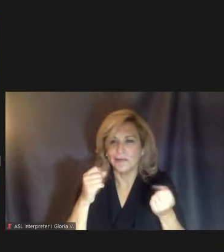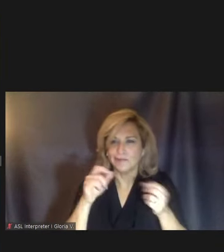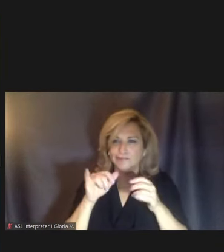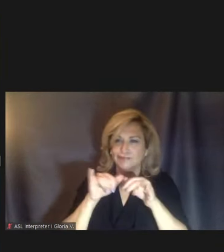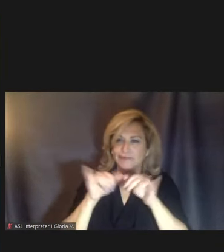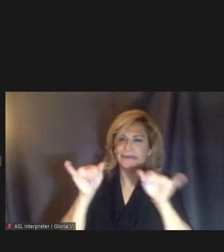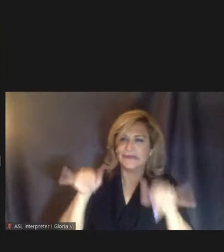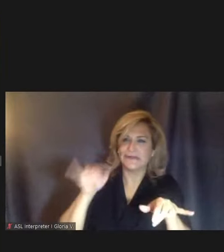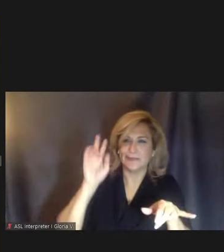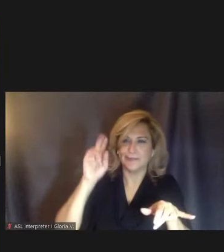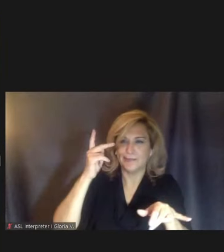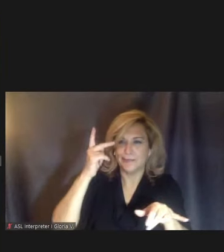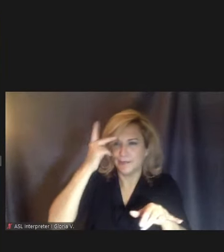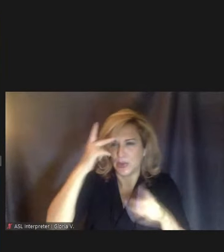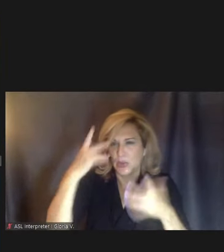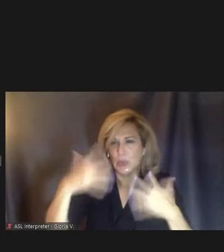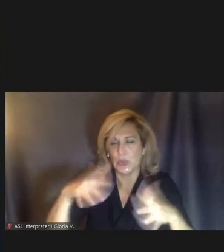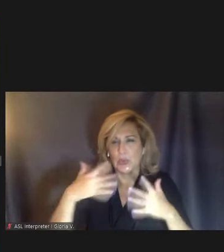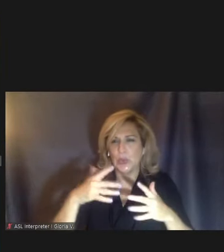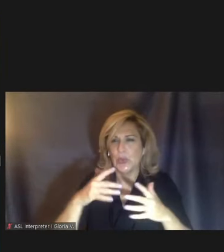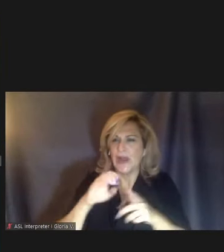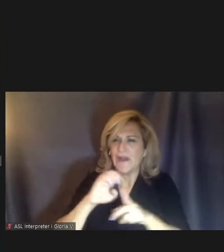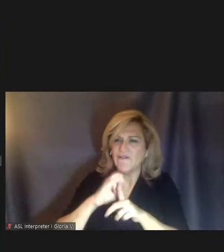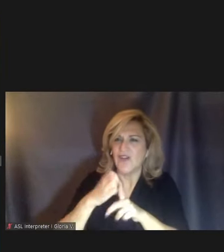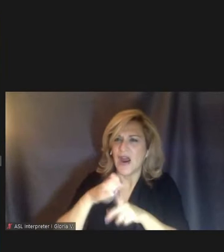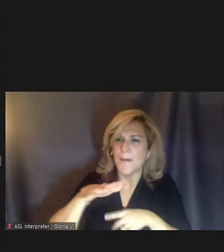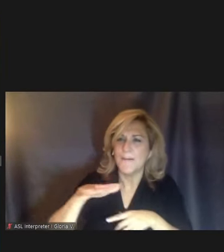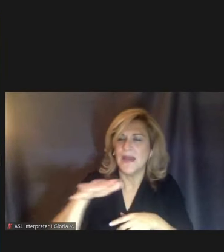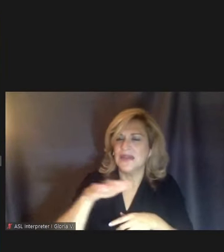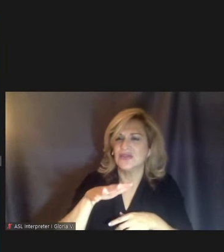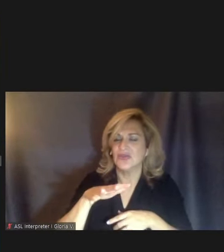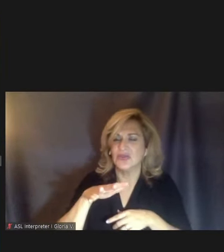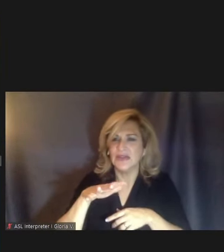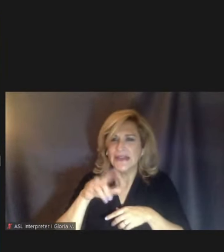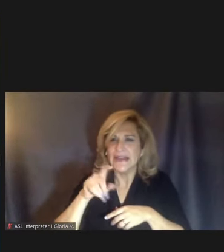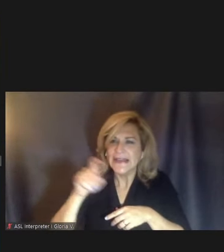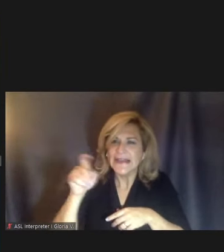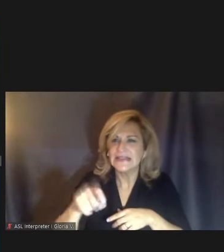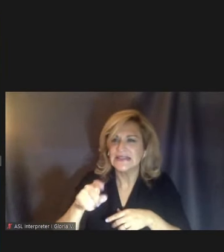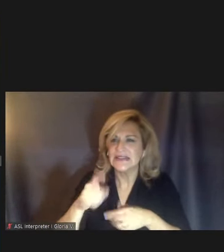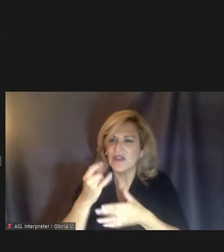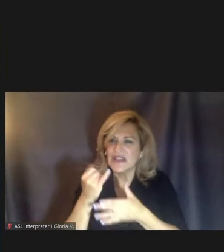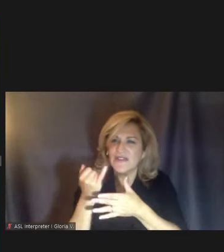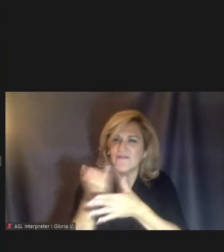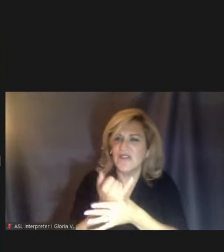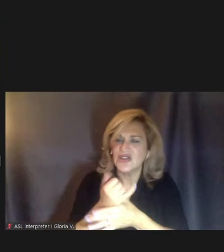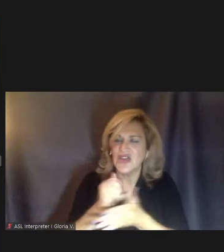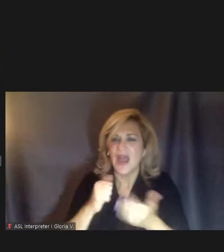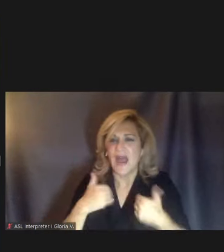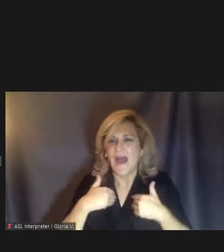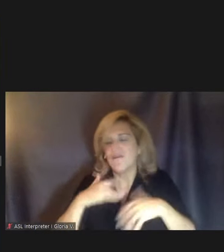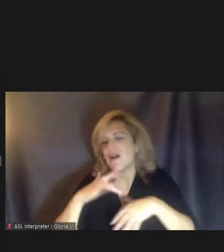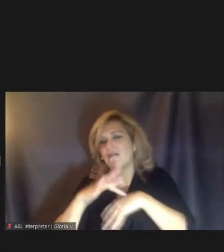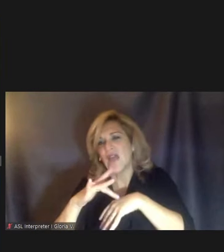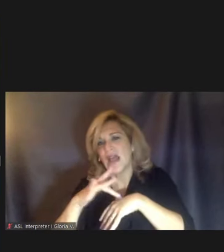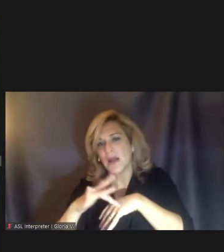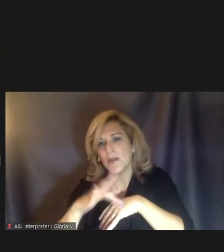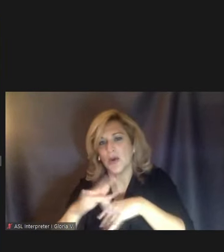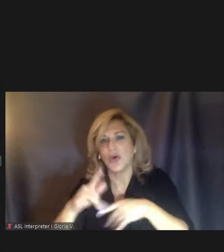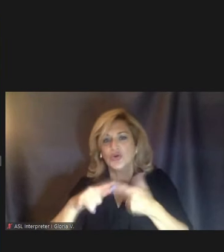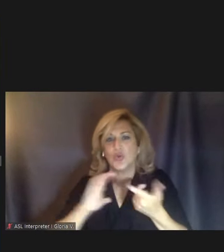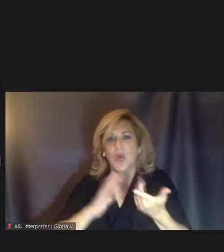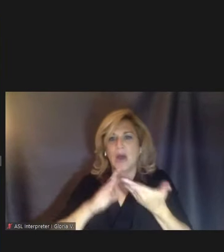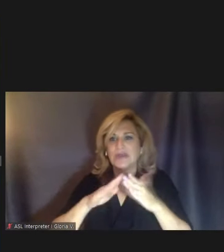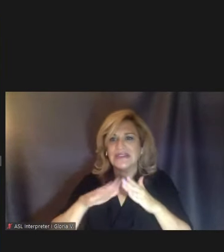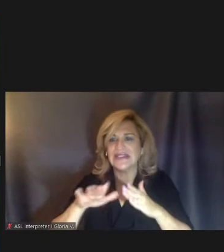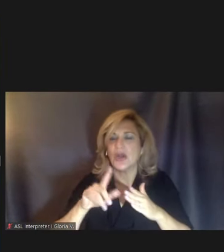most environmentally necessary intervention that is available to our city. It's going to discourage